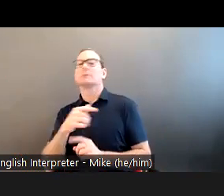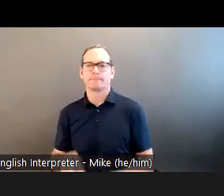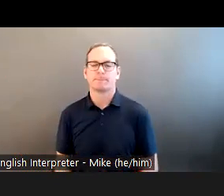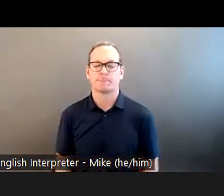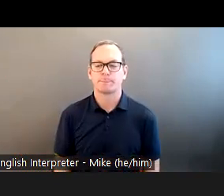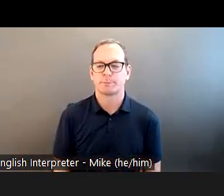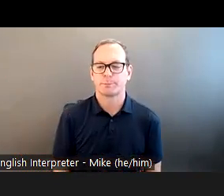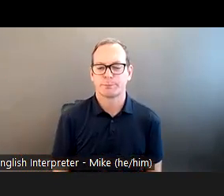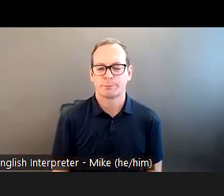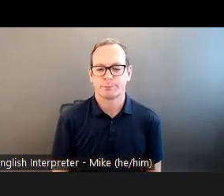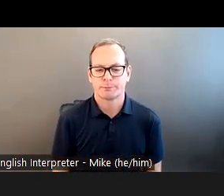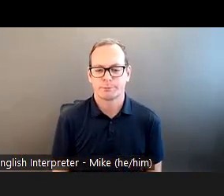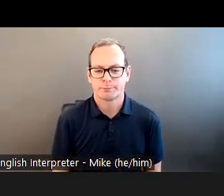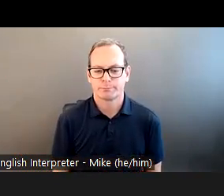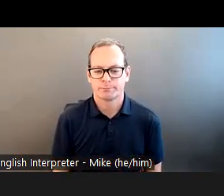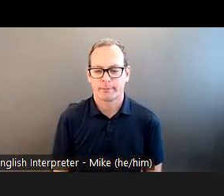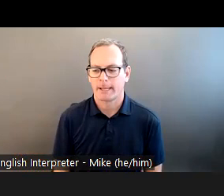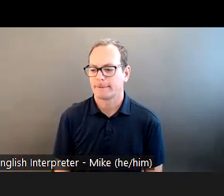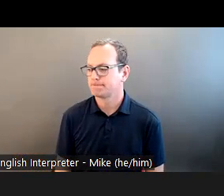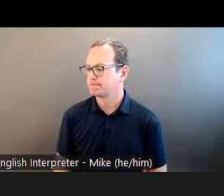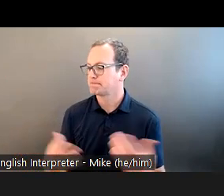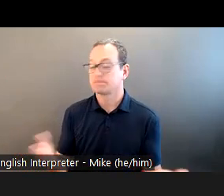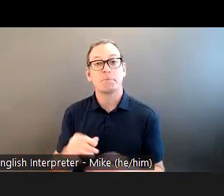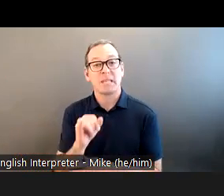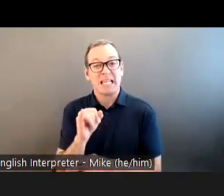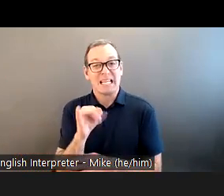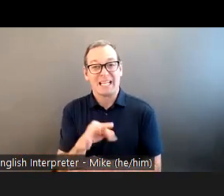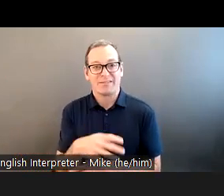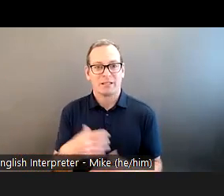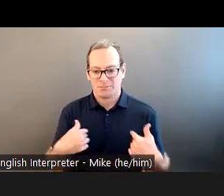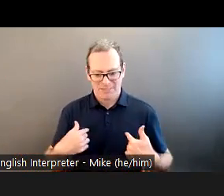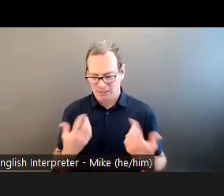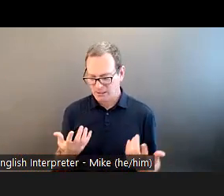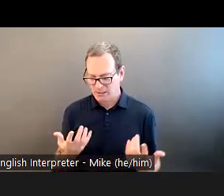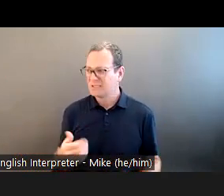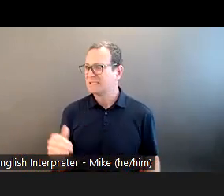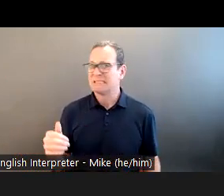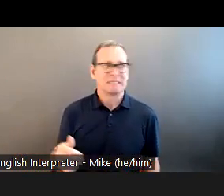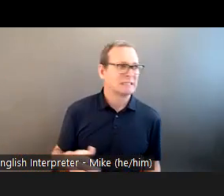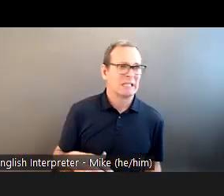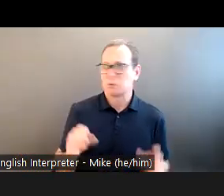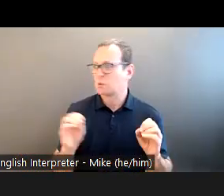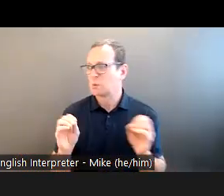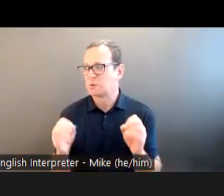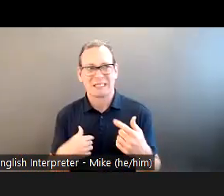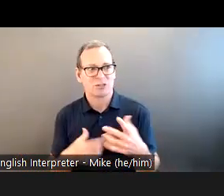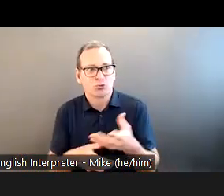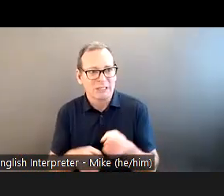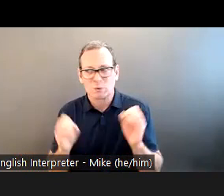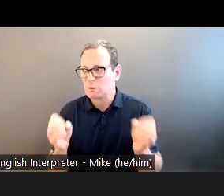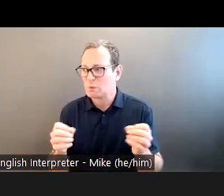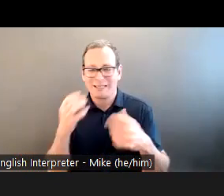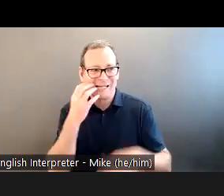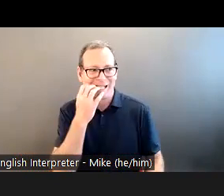So if I don't have anyone I trust, can I appoint the public guardian and trustee's office as attorney for personal